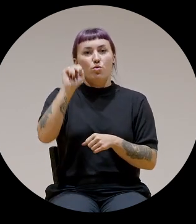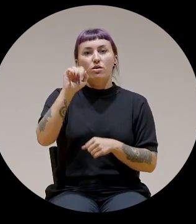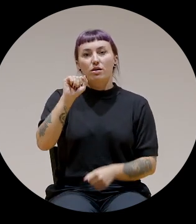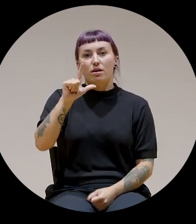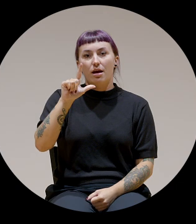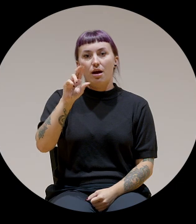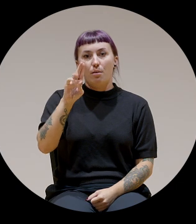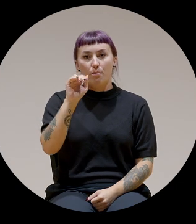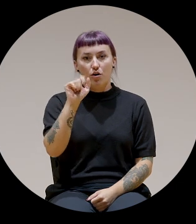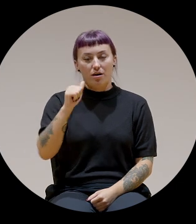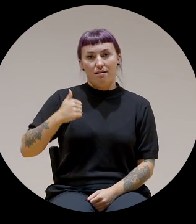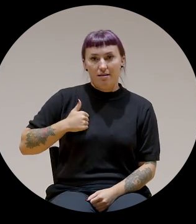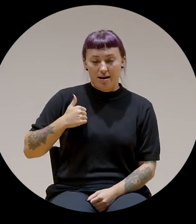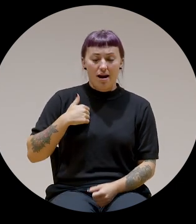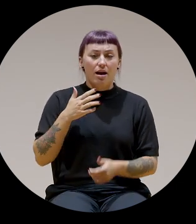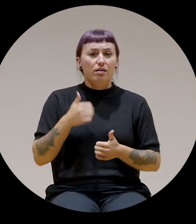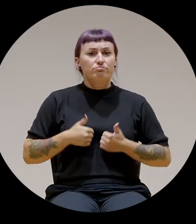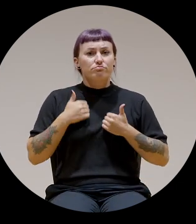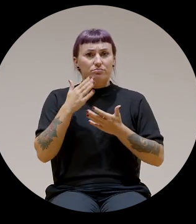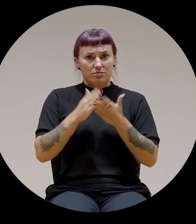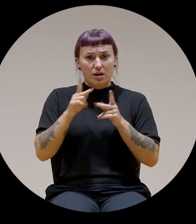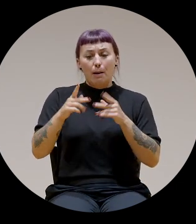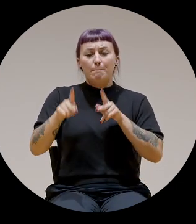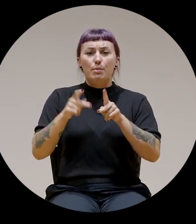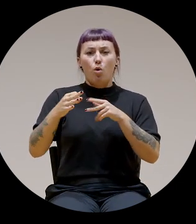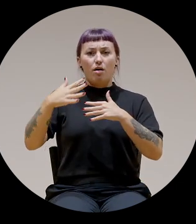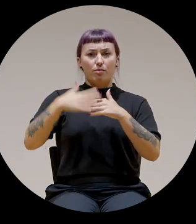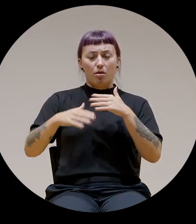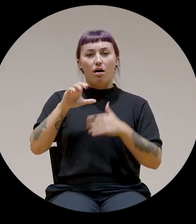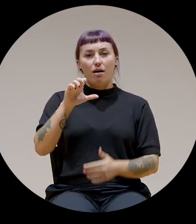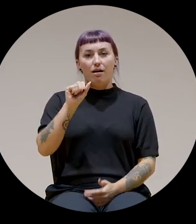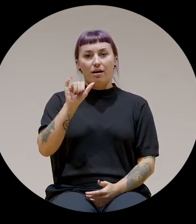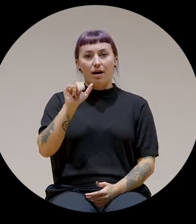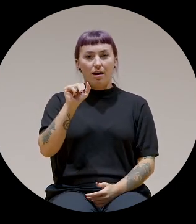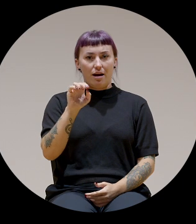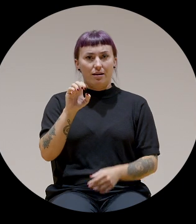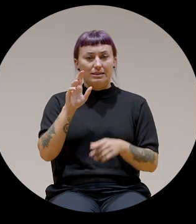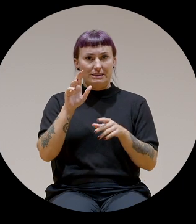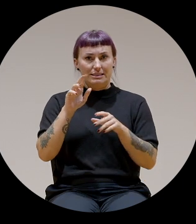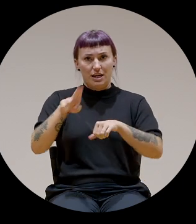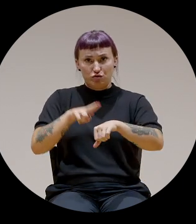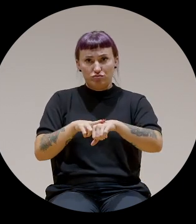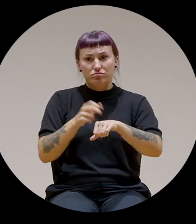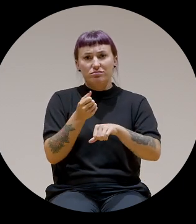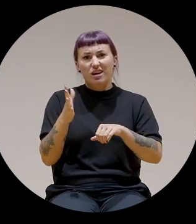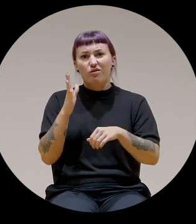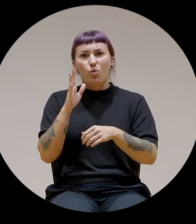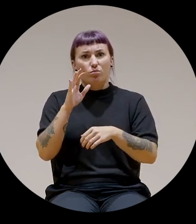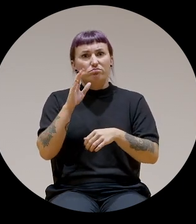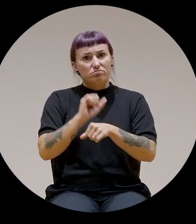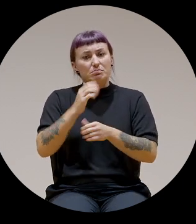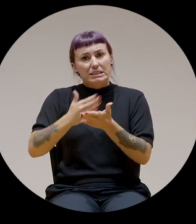Canada, and he lived for some months with the people of the Blood or Kainai Nation. And there he made a number of works of